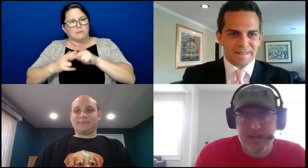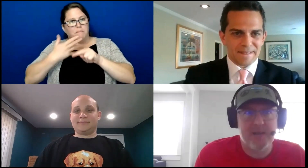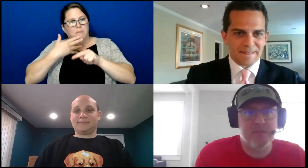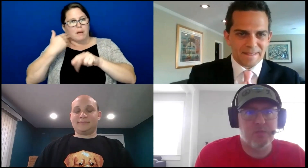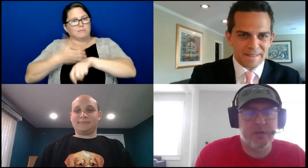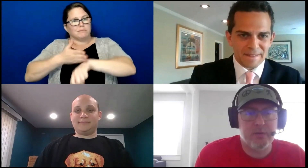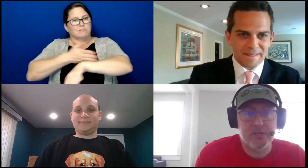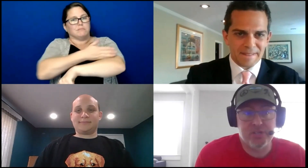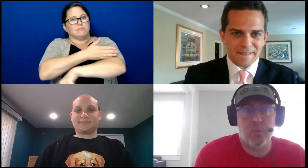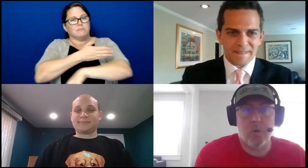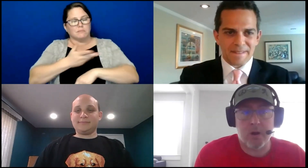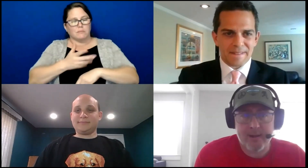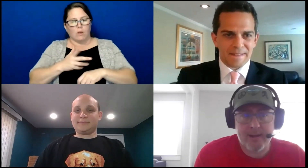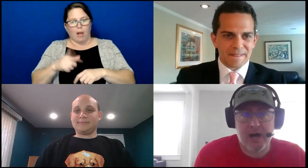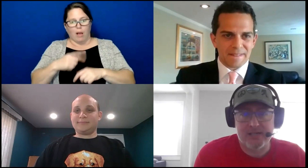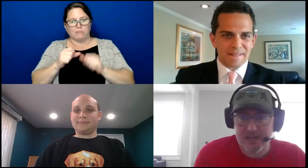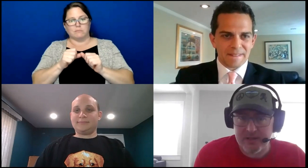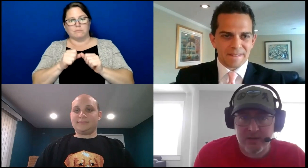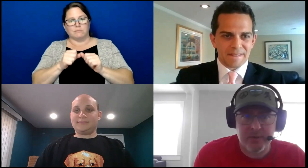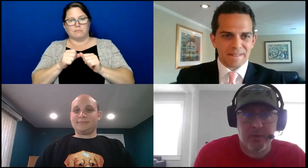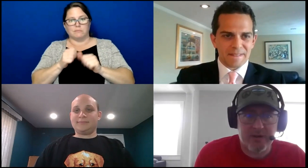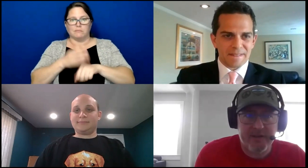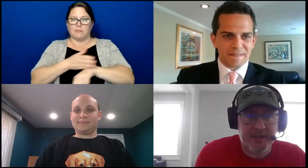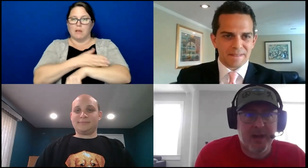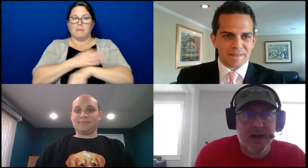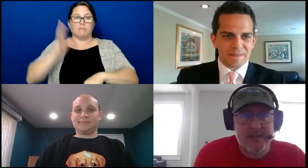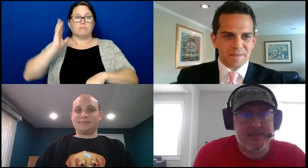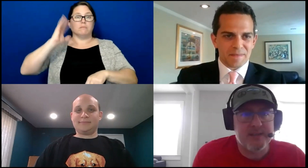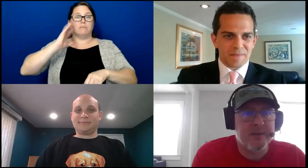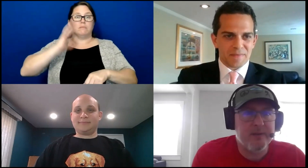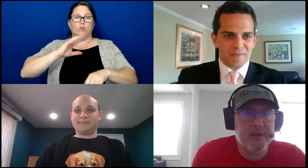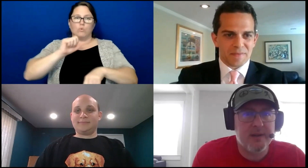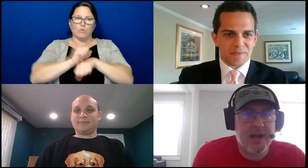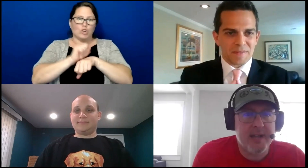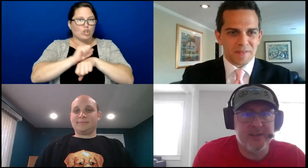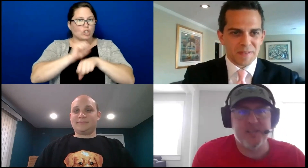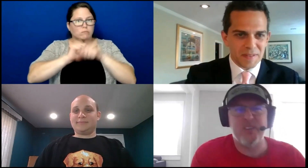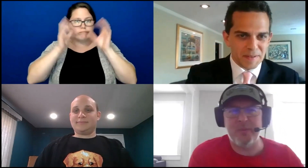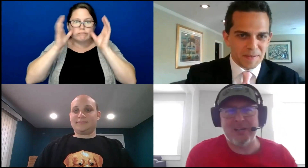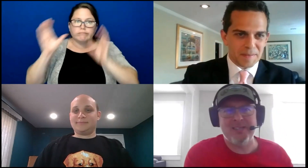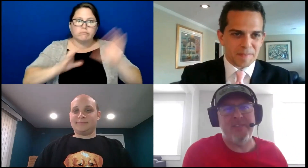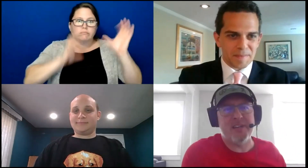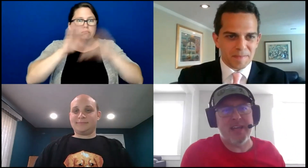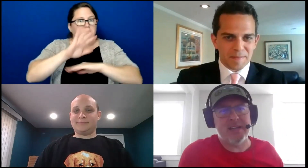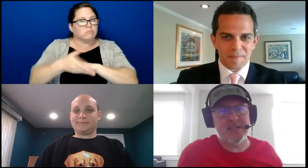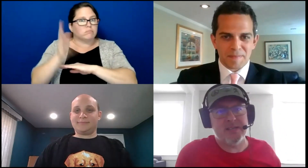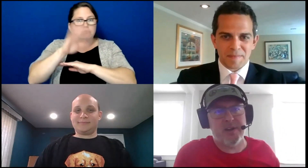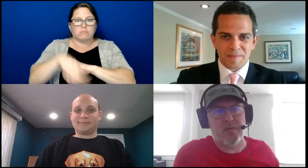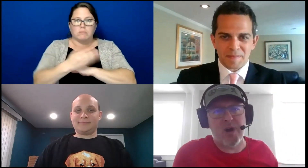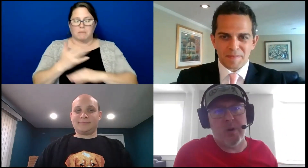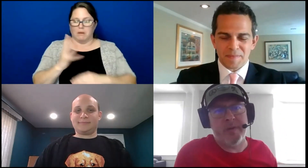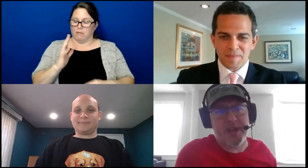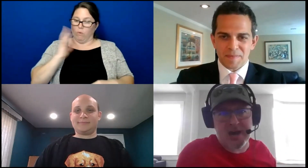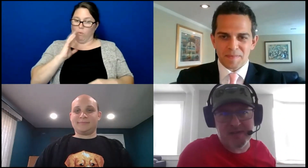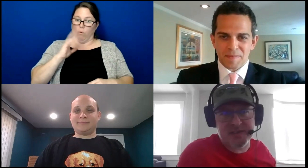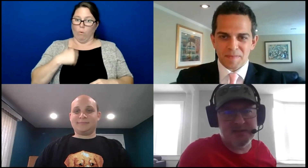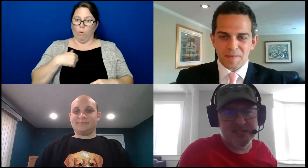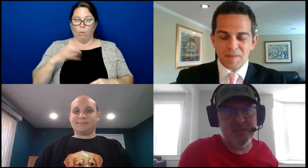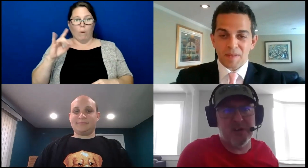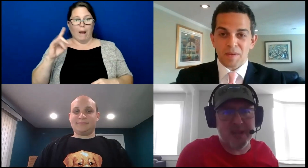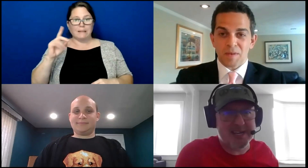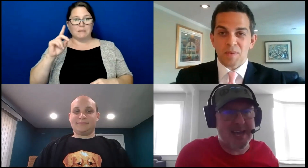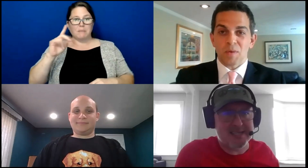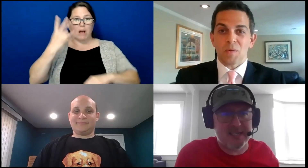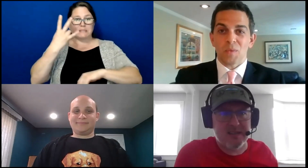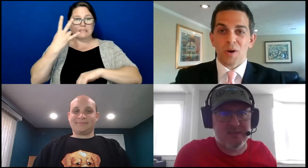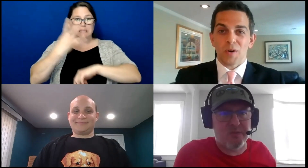there were times when you would just work constantly. You would work around the clock. So I used to do about 7 days in a row in the office. I would sleep